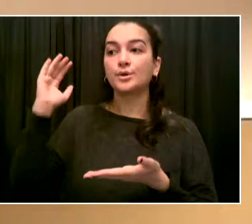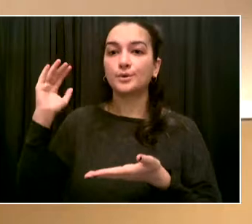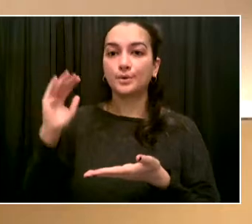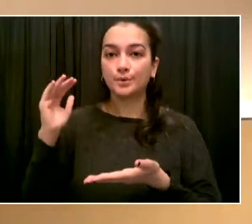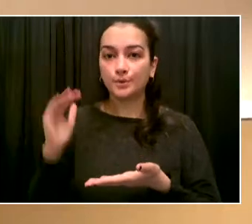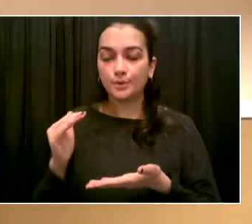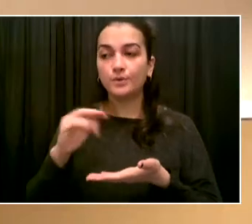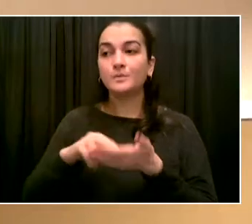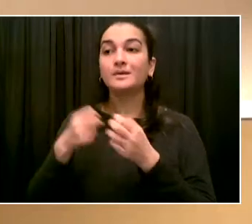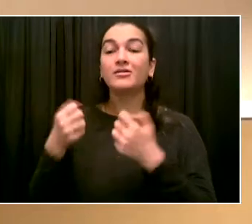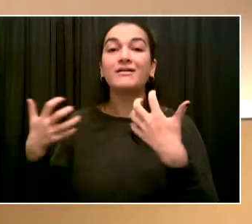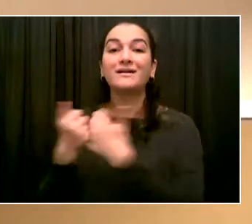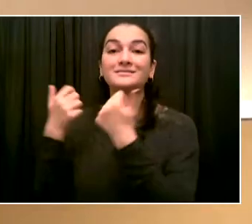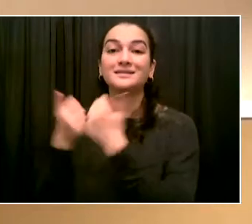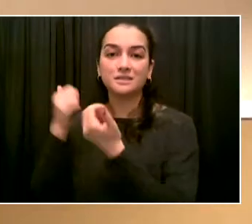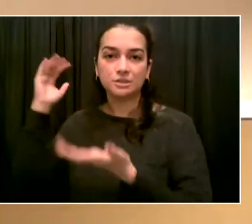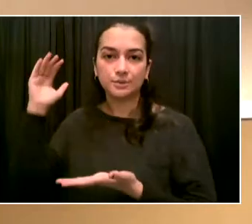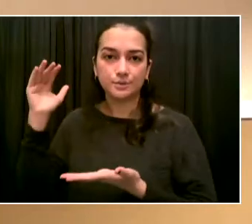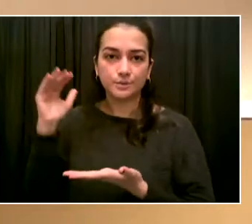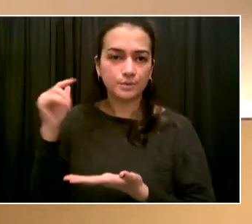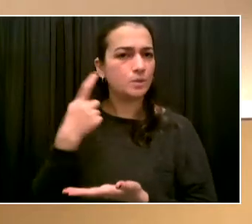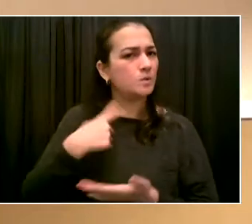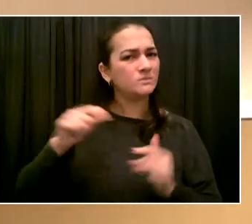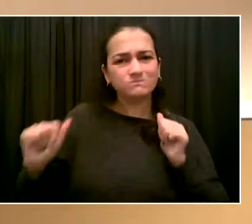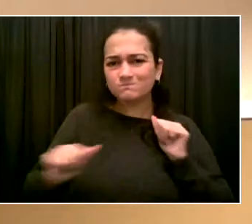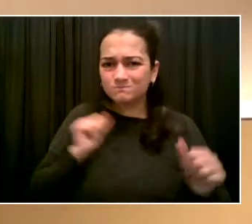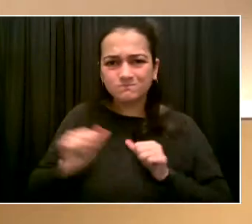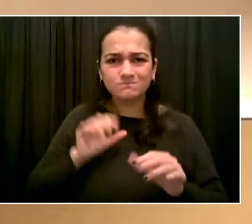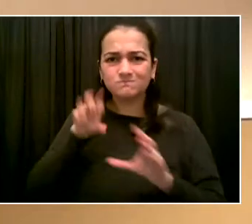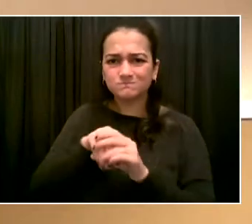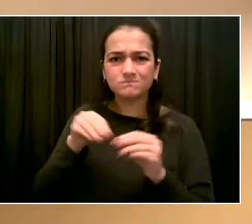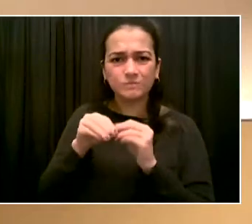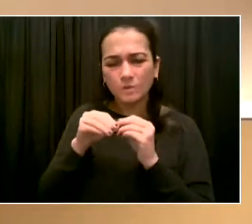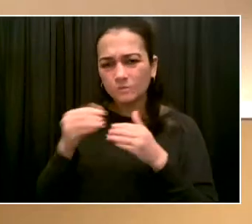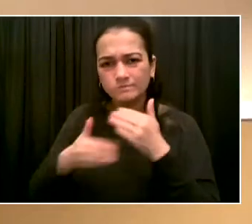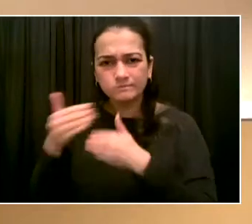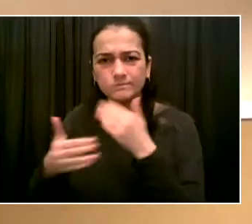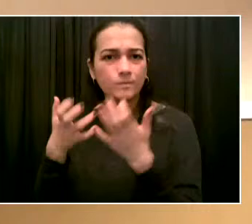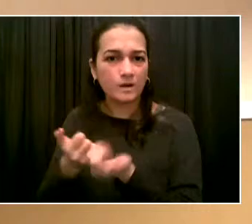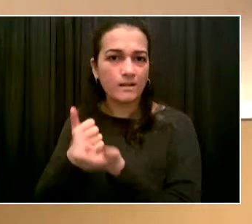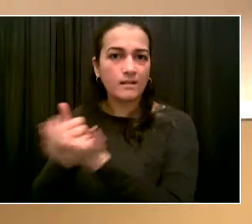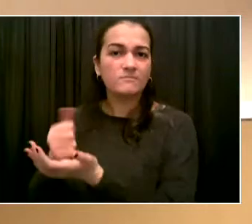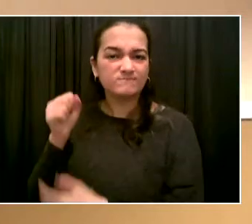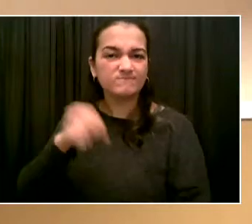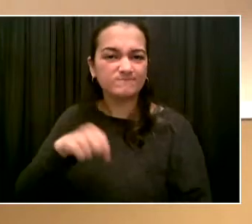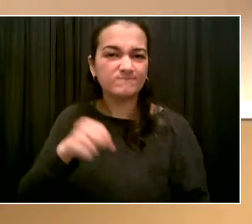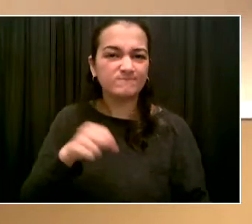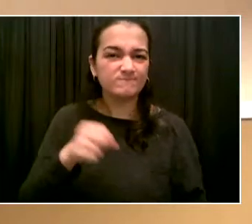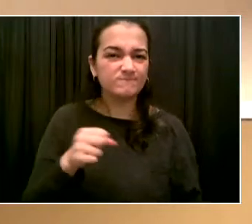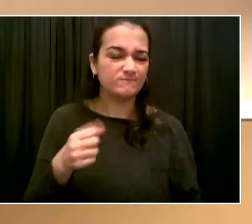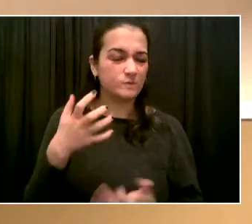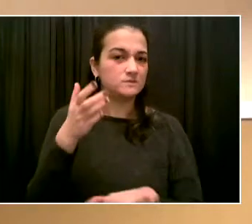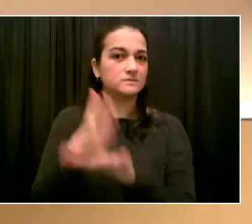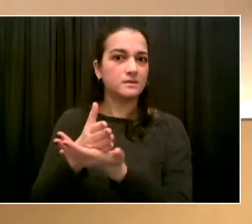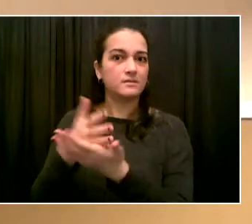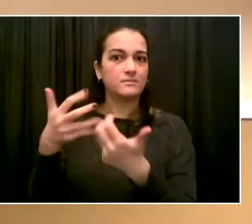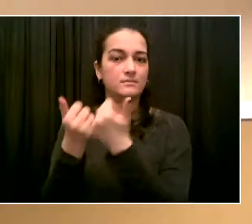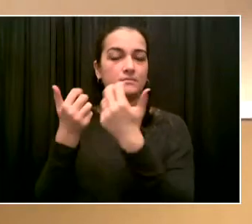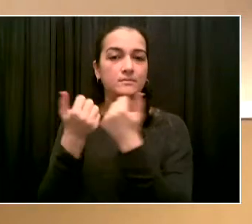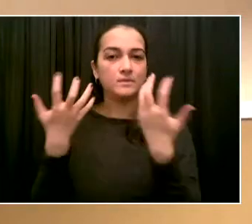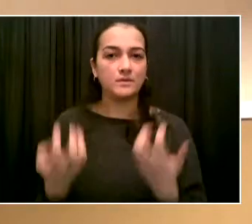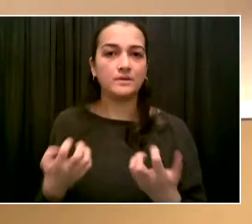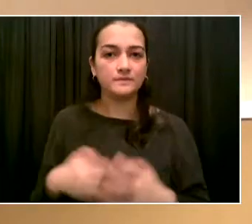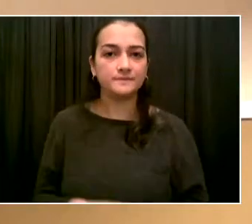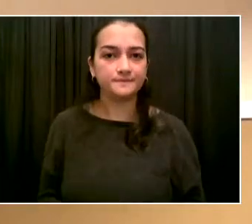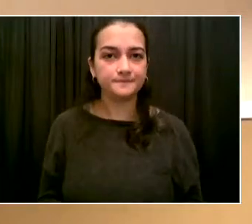to continue contributing to Vision Zero and the next chapter of that work looking ahead. I'll offer just a little bit